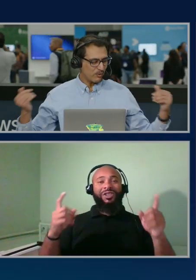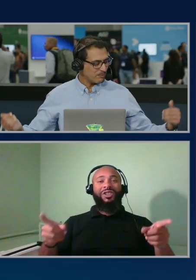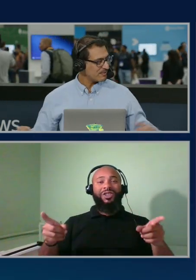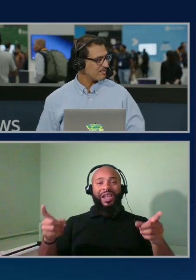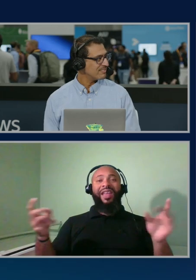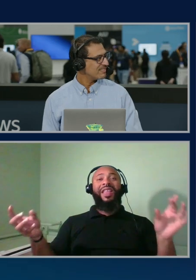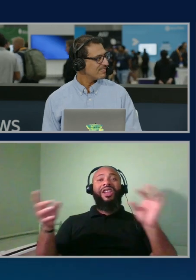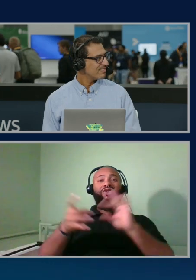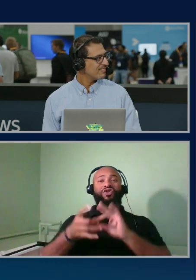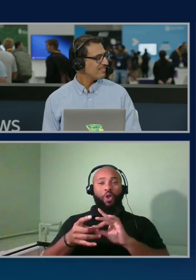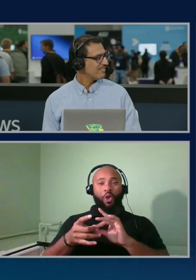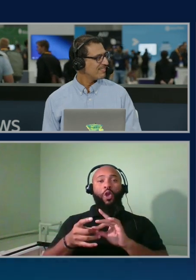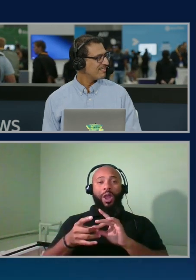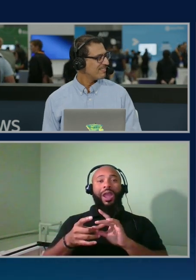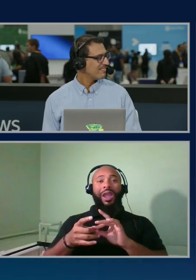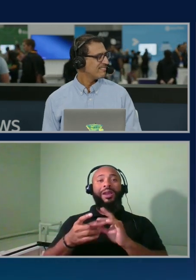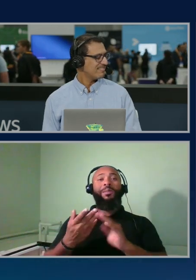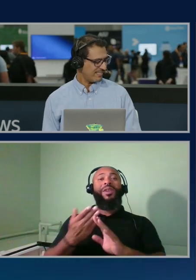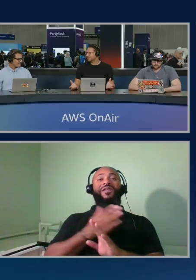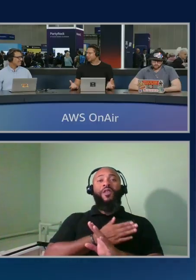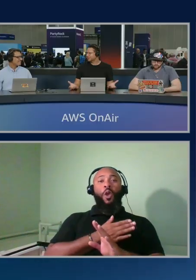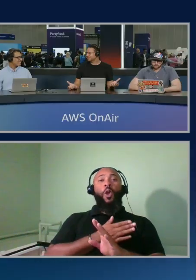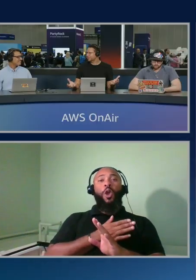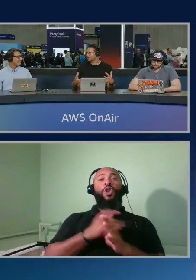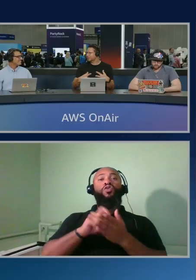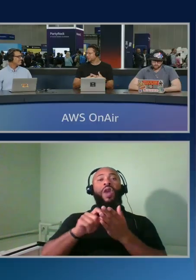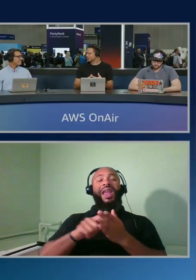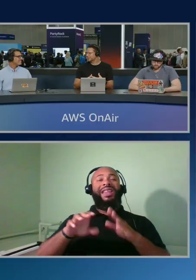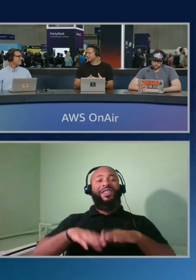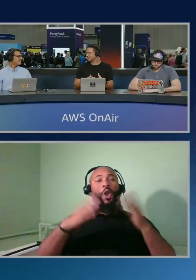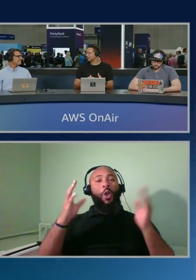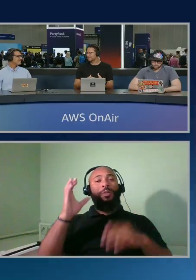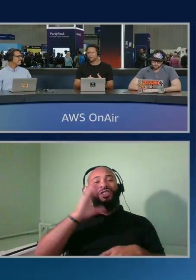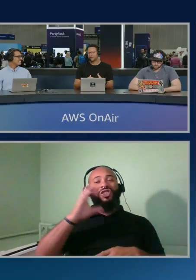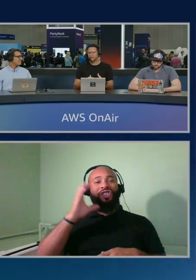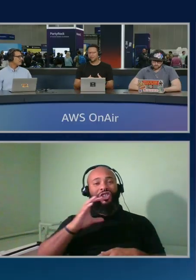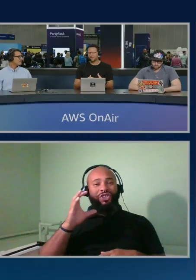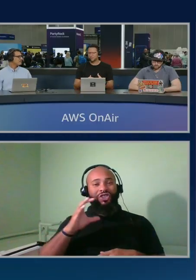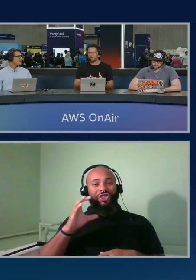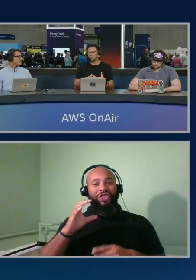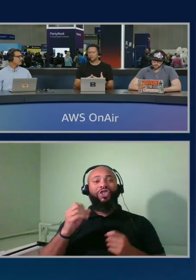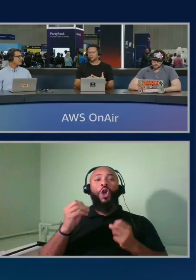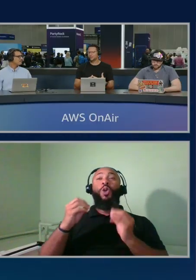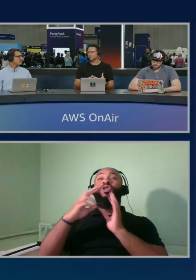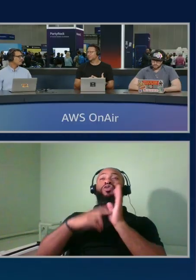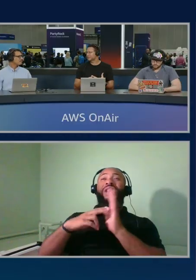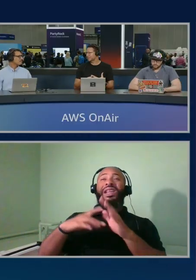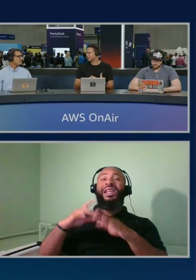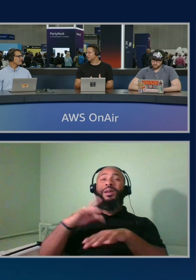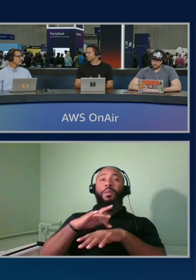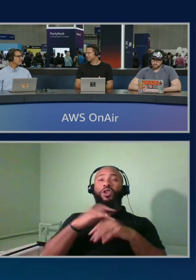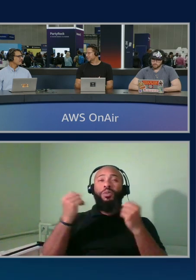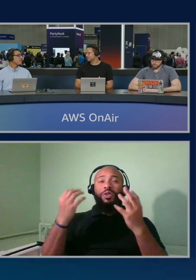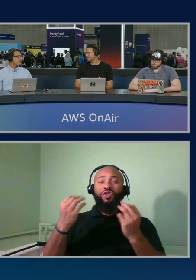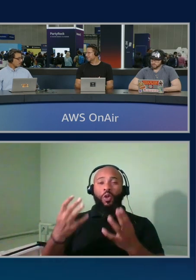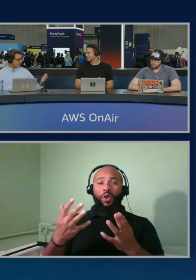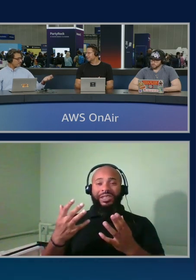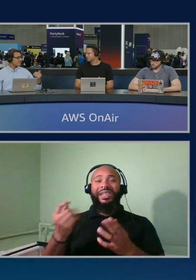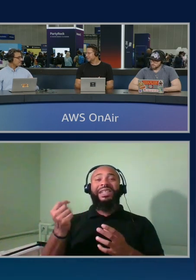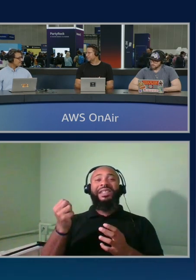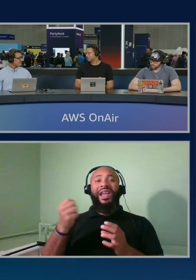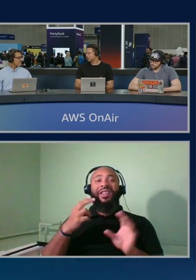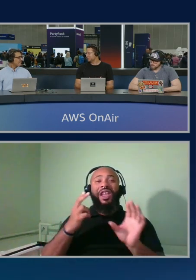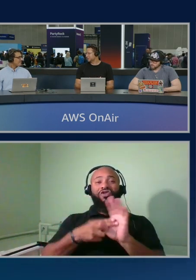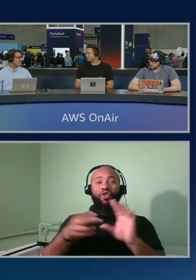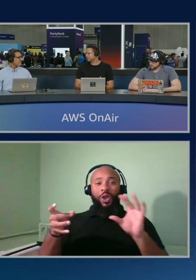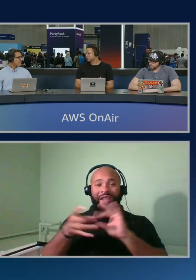writing it to OpenSearch. So it's reading multiple sources, Yes. and then joining the sources together, and then you could probably also do some schema conversion You could,